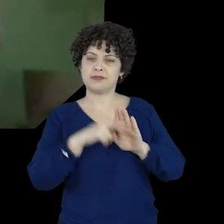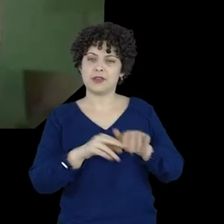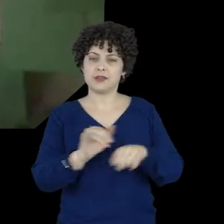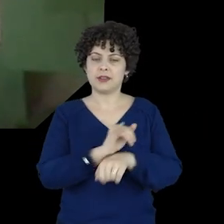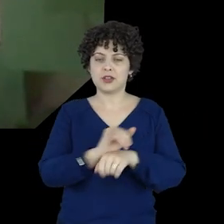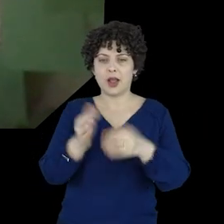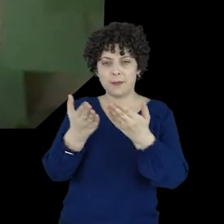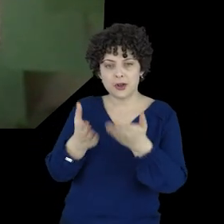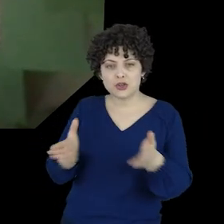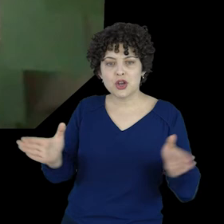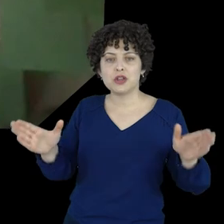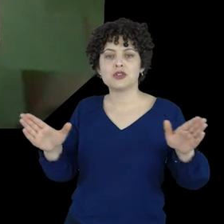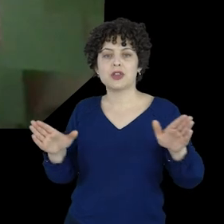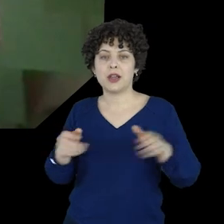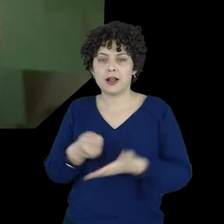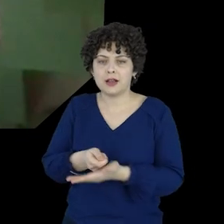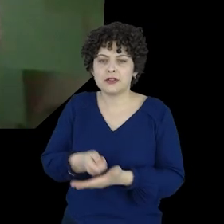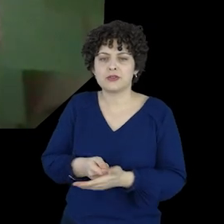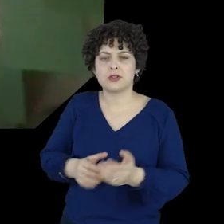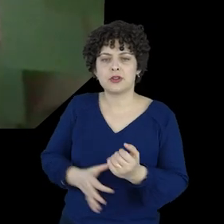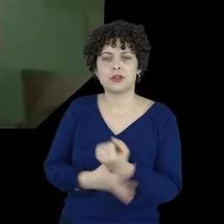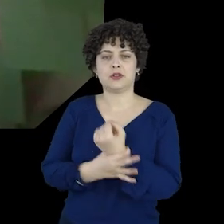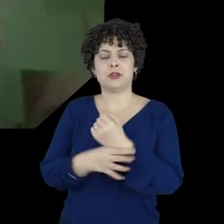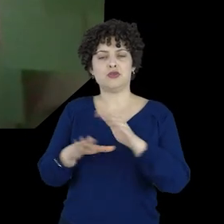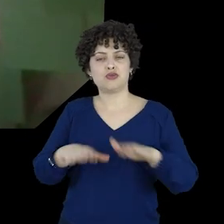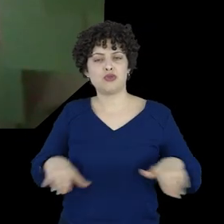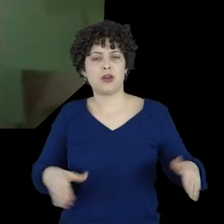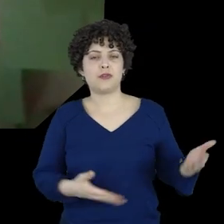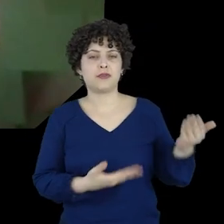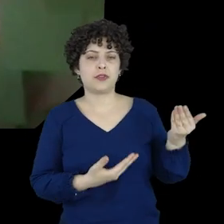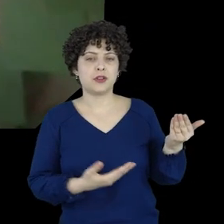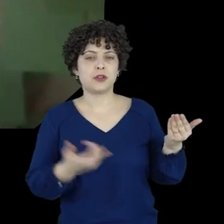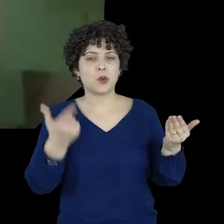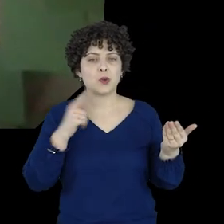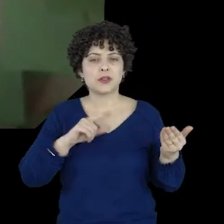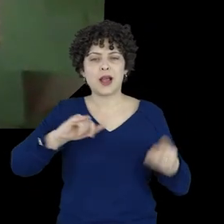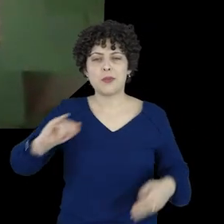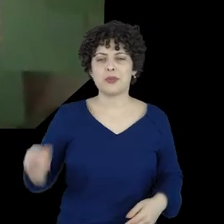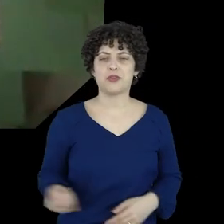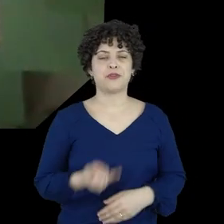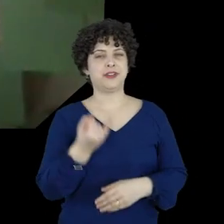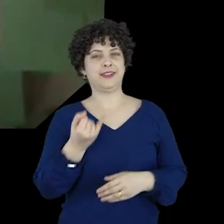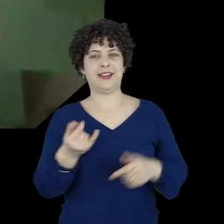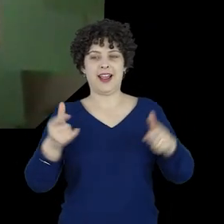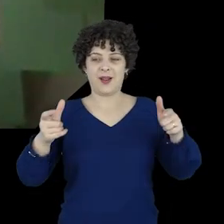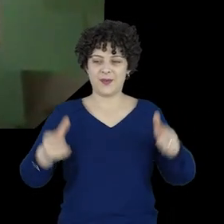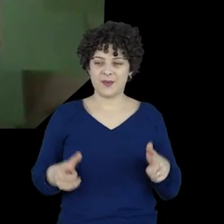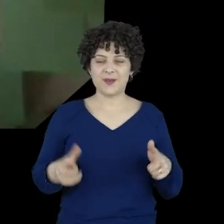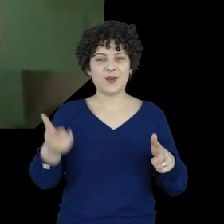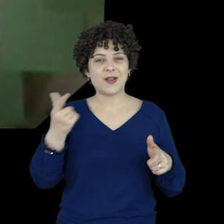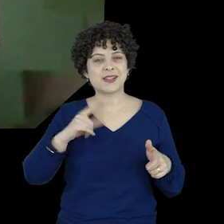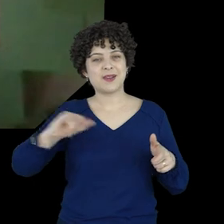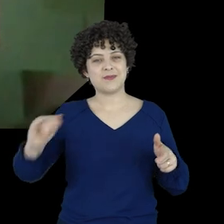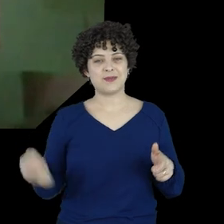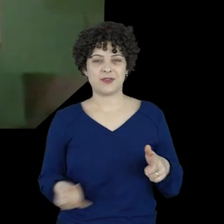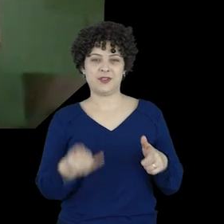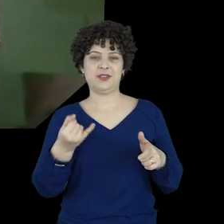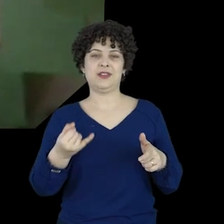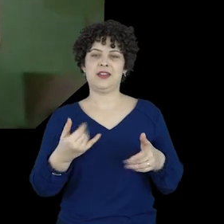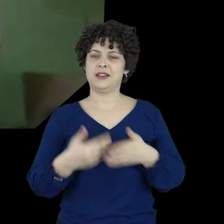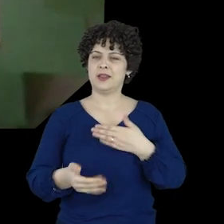all for a comprehensive approach to ensuring that children and young people are making the most of the